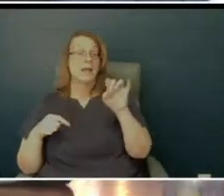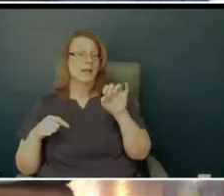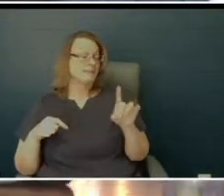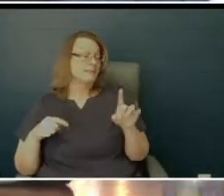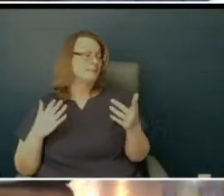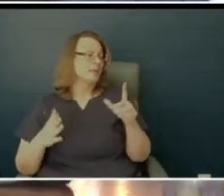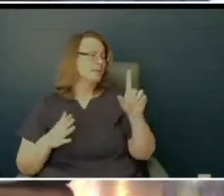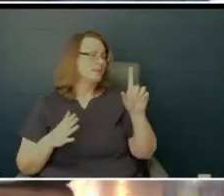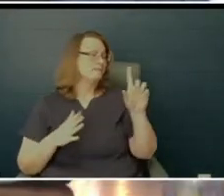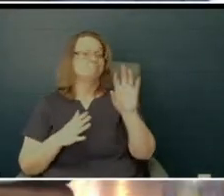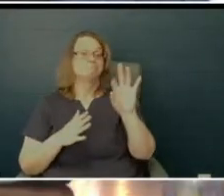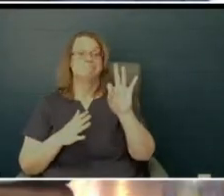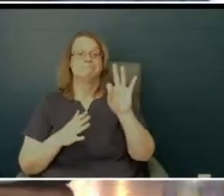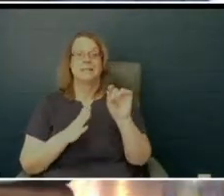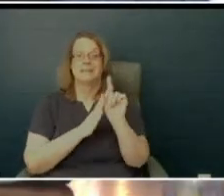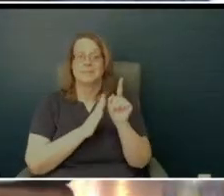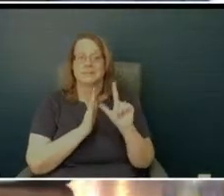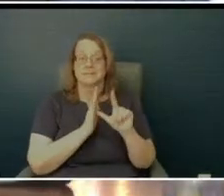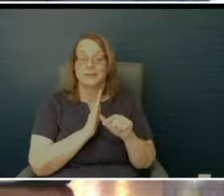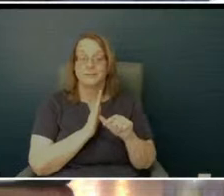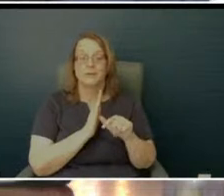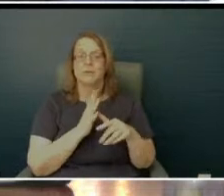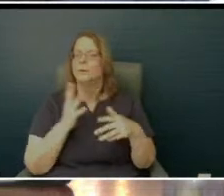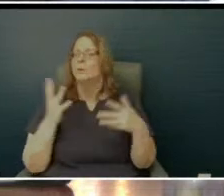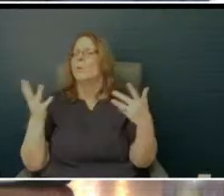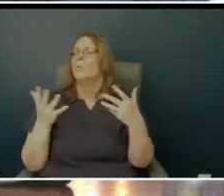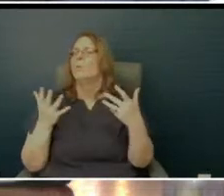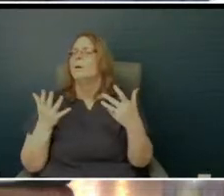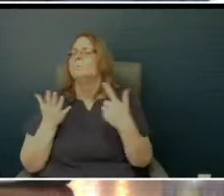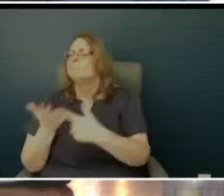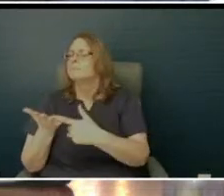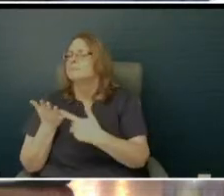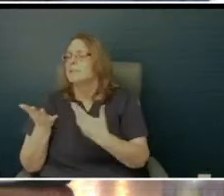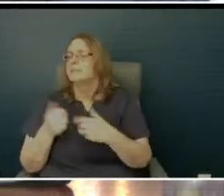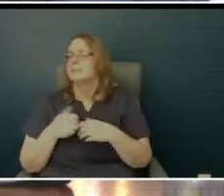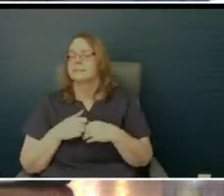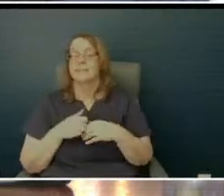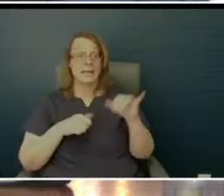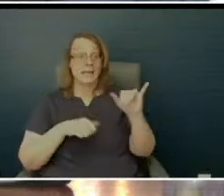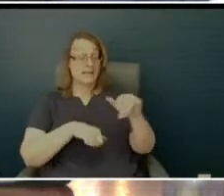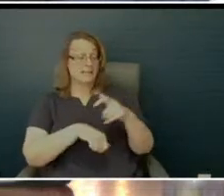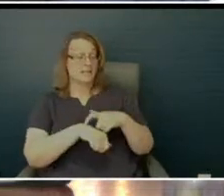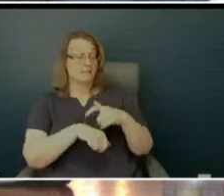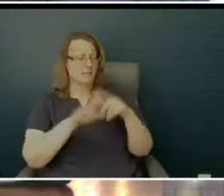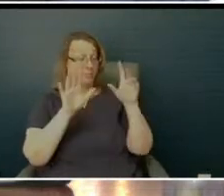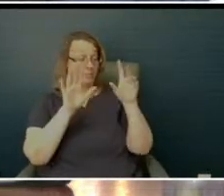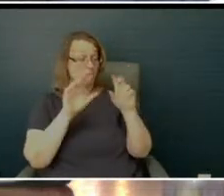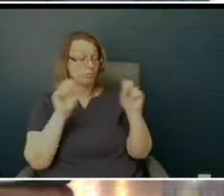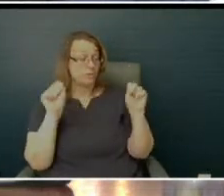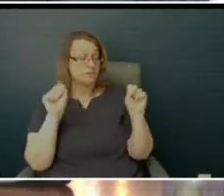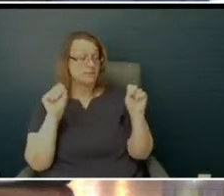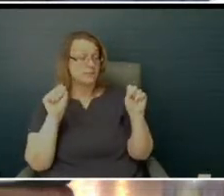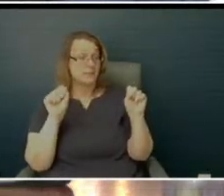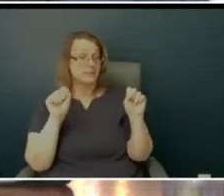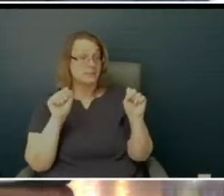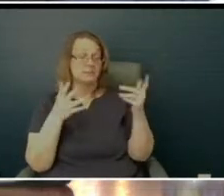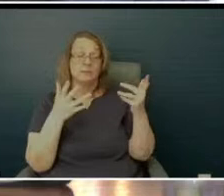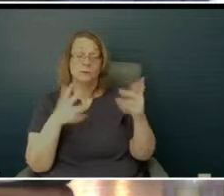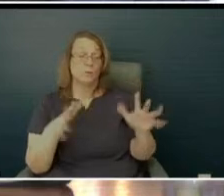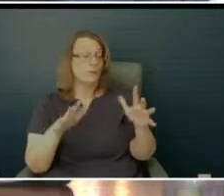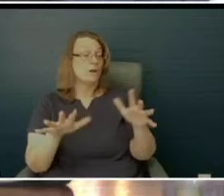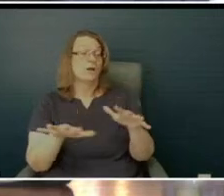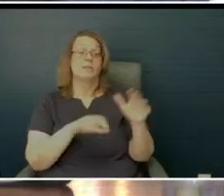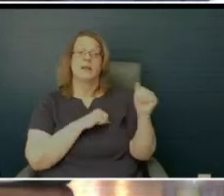or something like that. What was that about? The president, at this point, we left the White House, reconvened